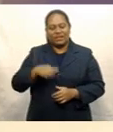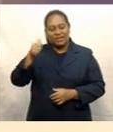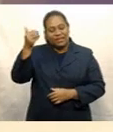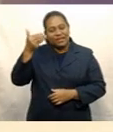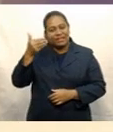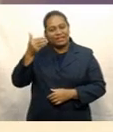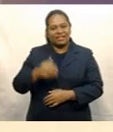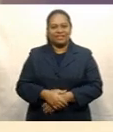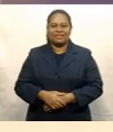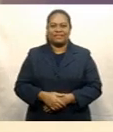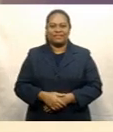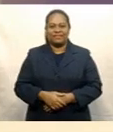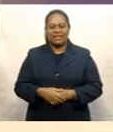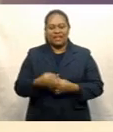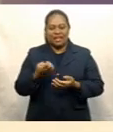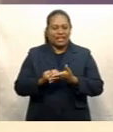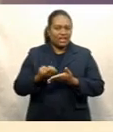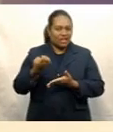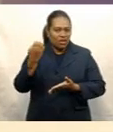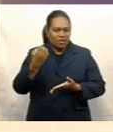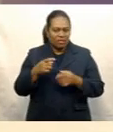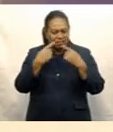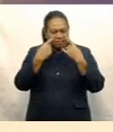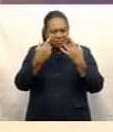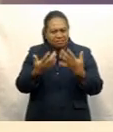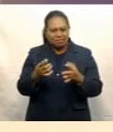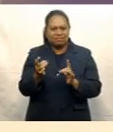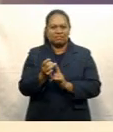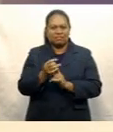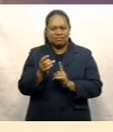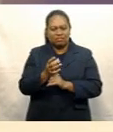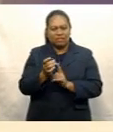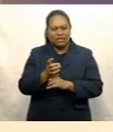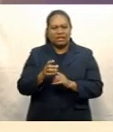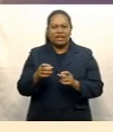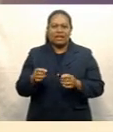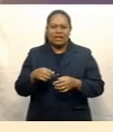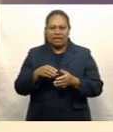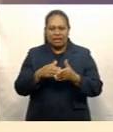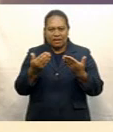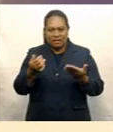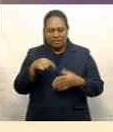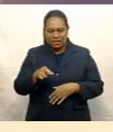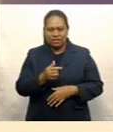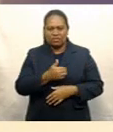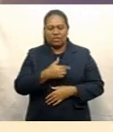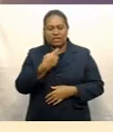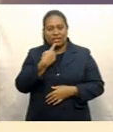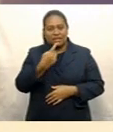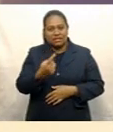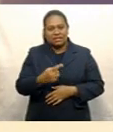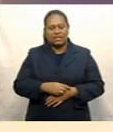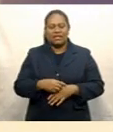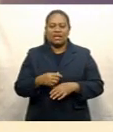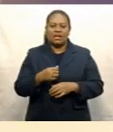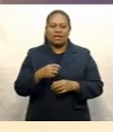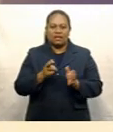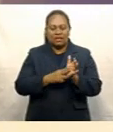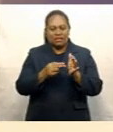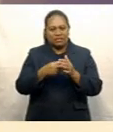evening. The economic calendar was packed with key events today. In the morning's announcement, New Zealand GDP